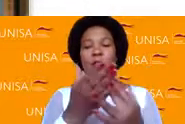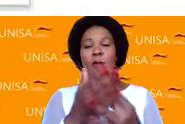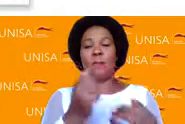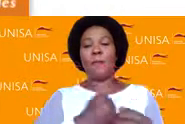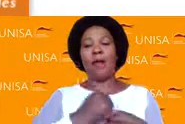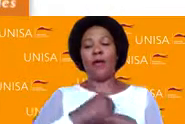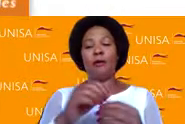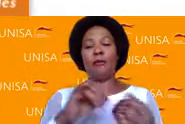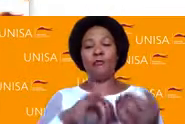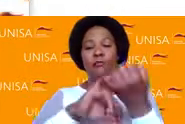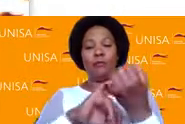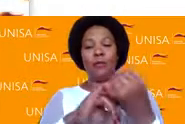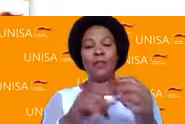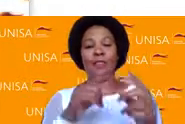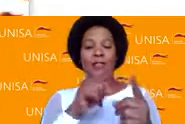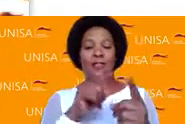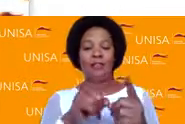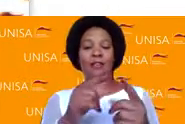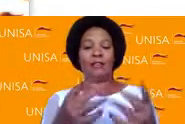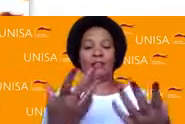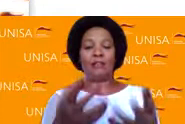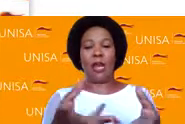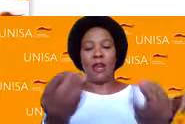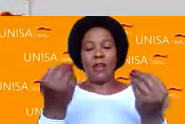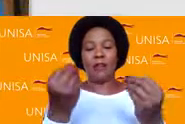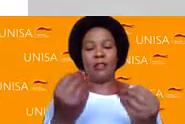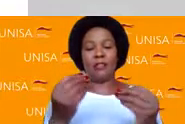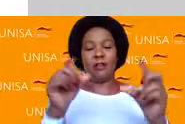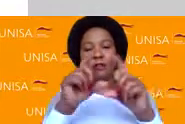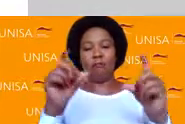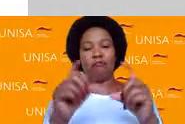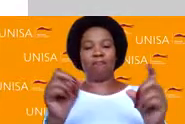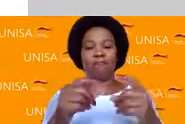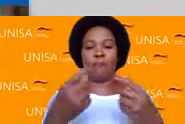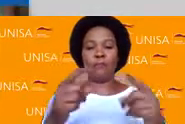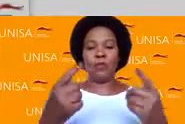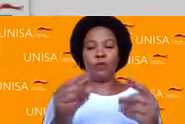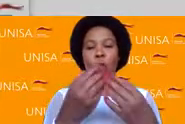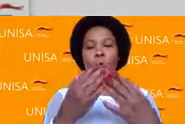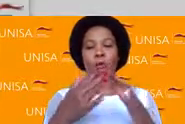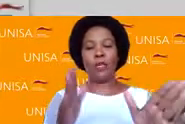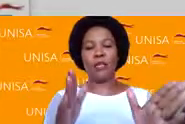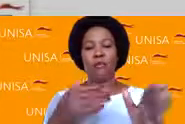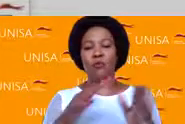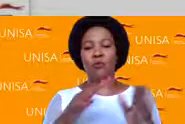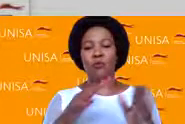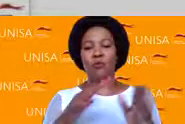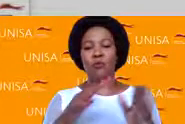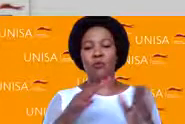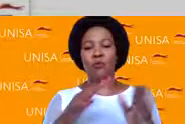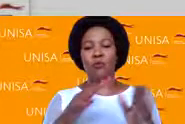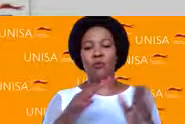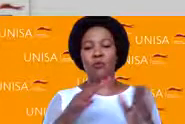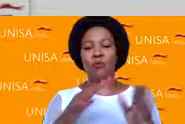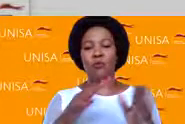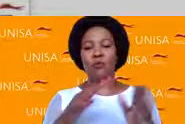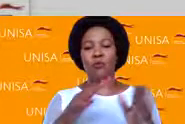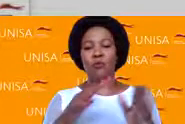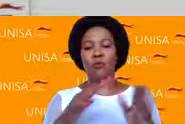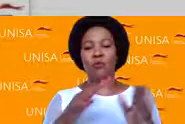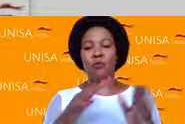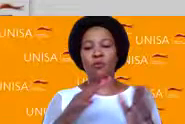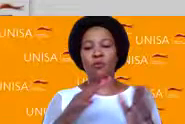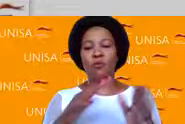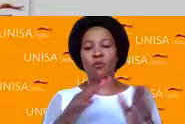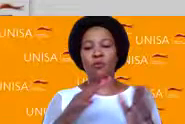just a area where you can receive content, and you can open it up without logging in. So I really advise you to go and have a